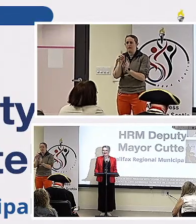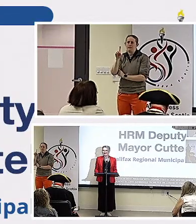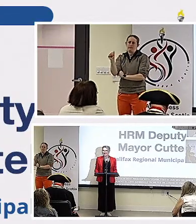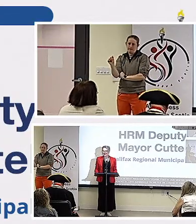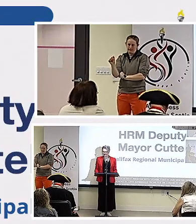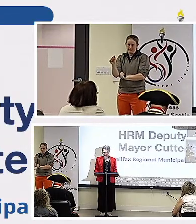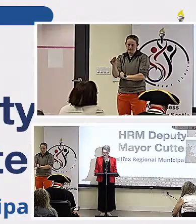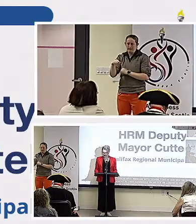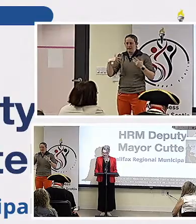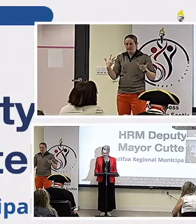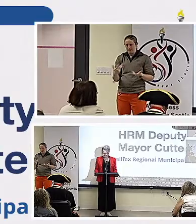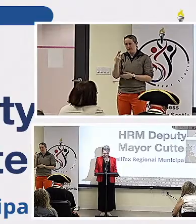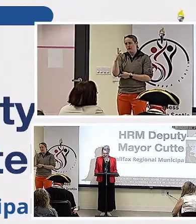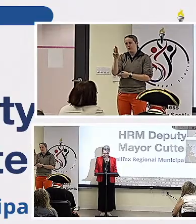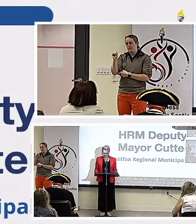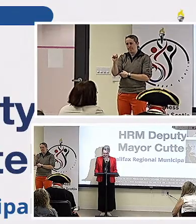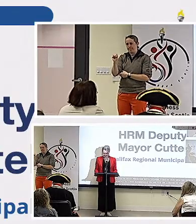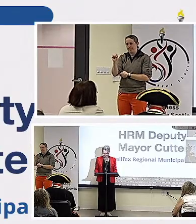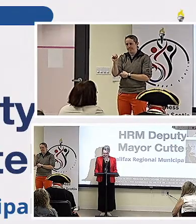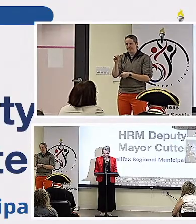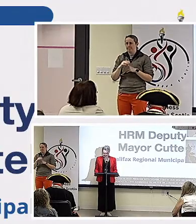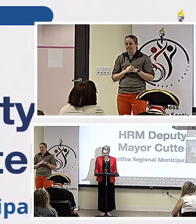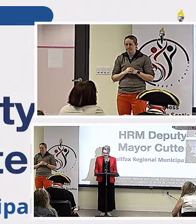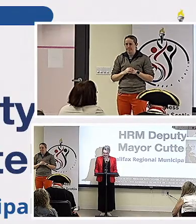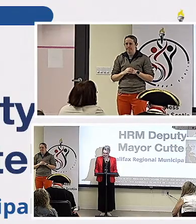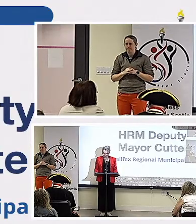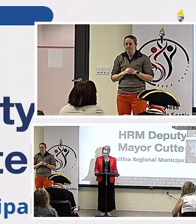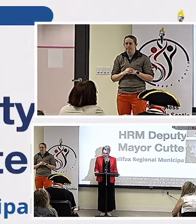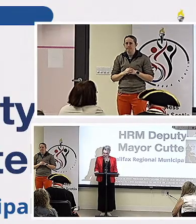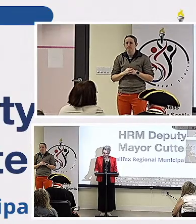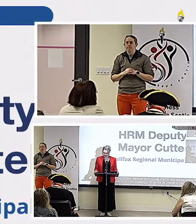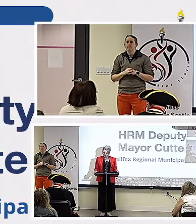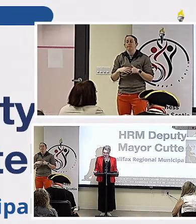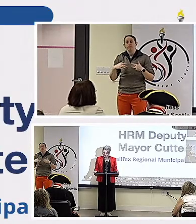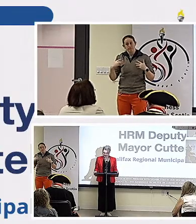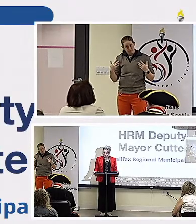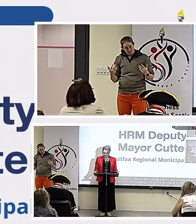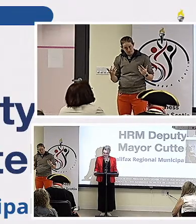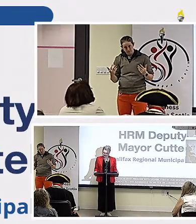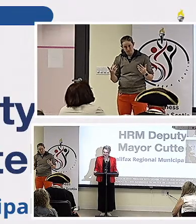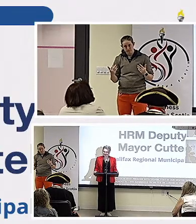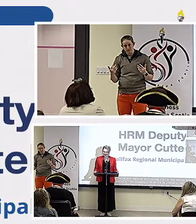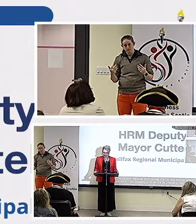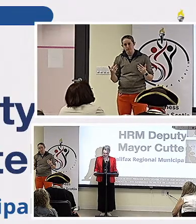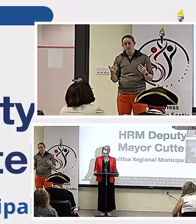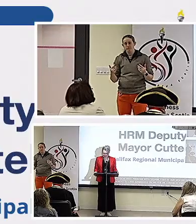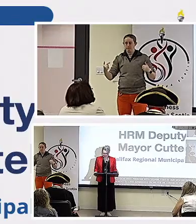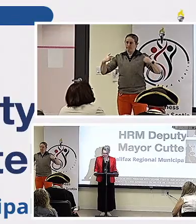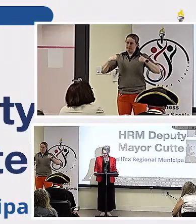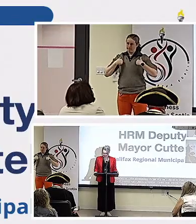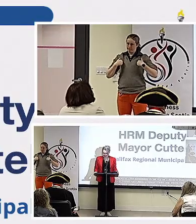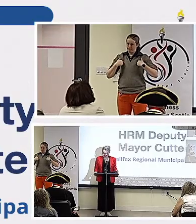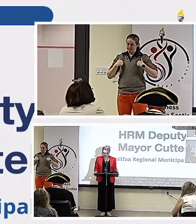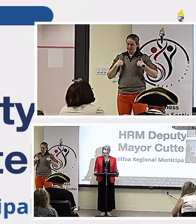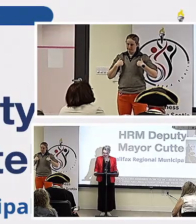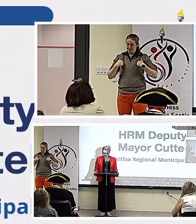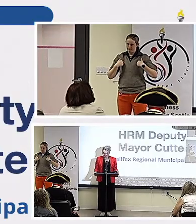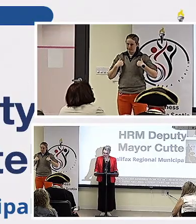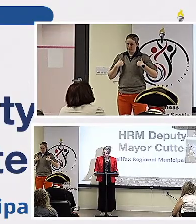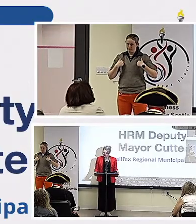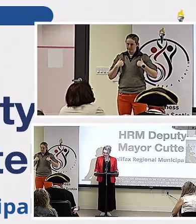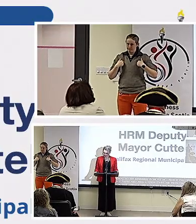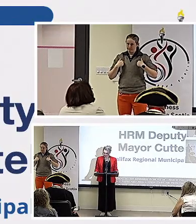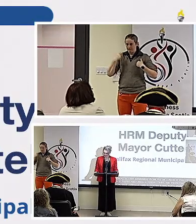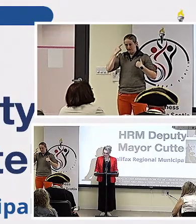within Halifax Regional Municipality. Therefore, be it resolved that I, on behalf